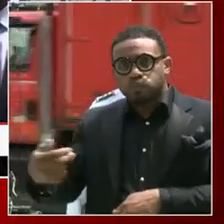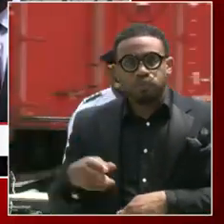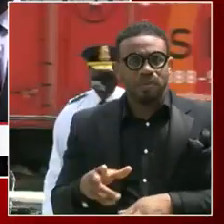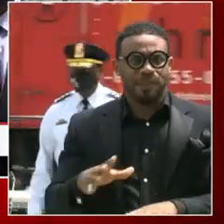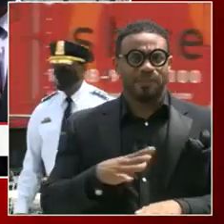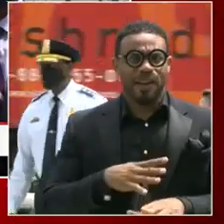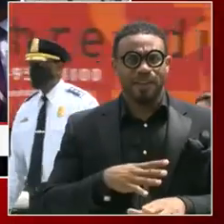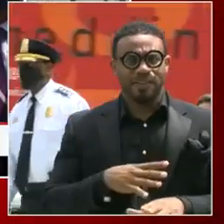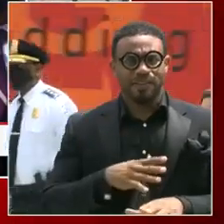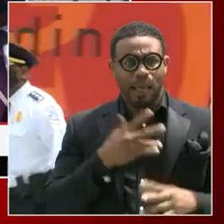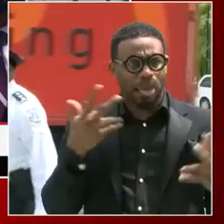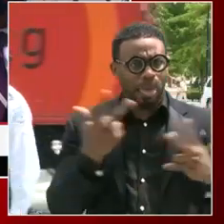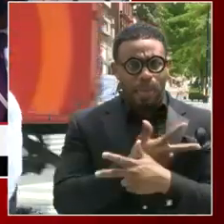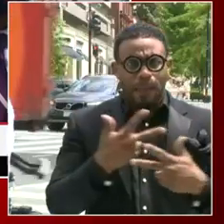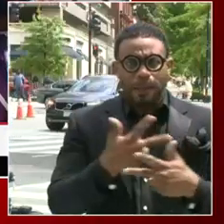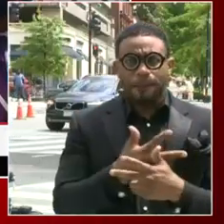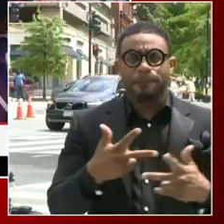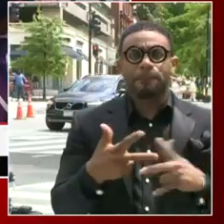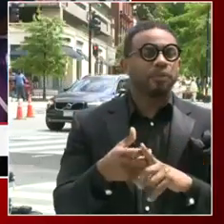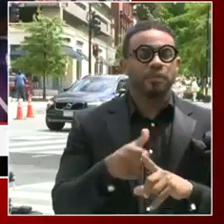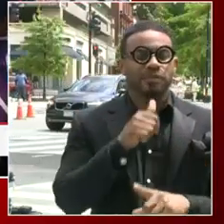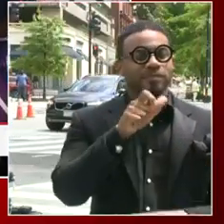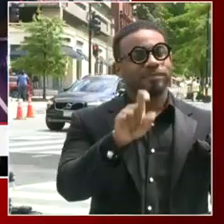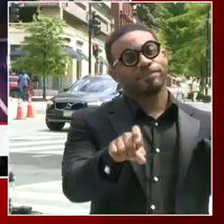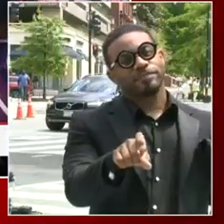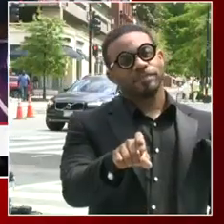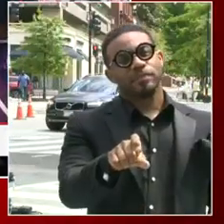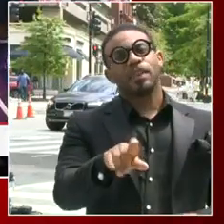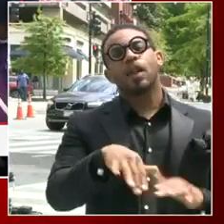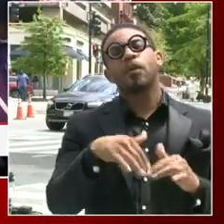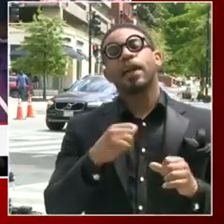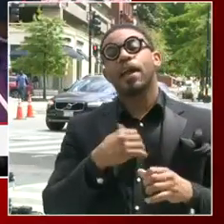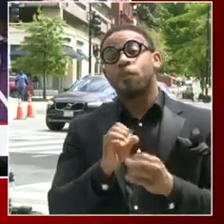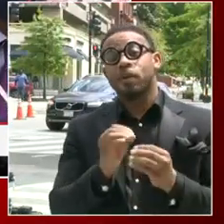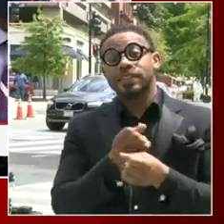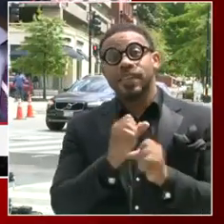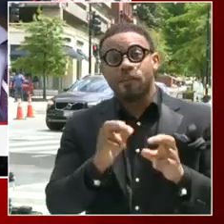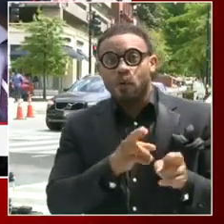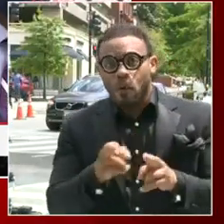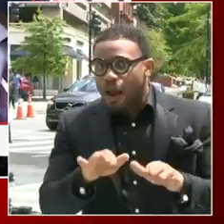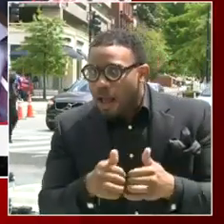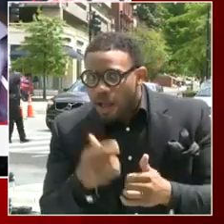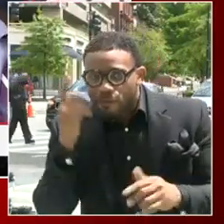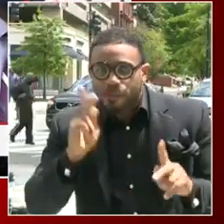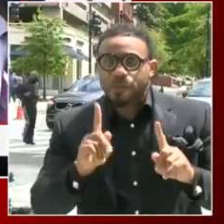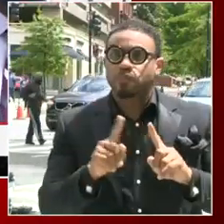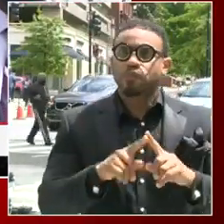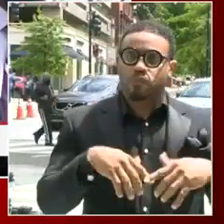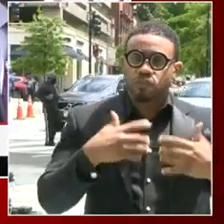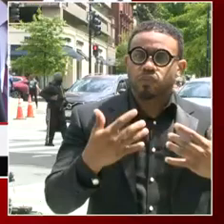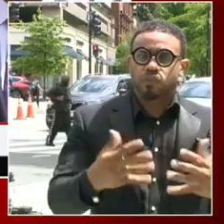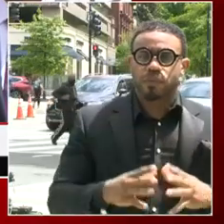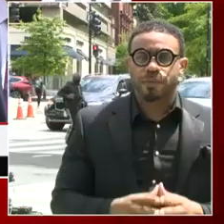on how we can have safer roads and for people